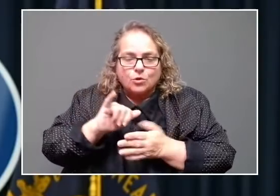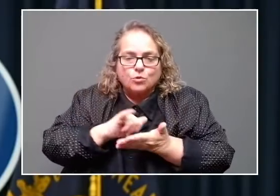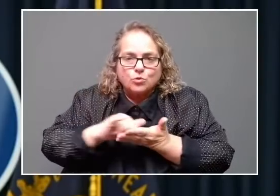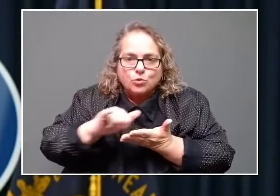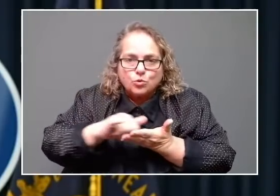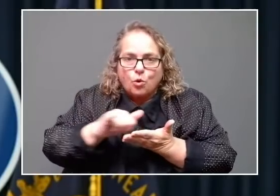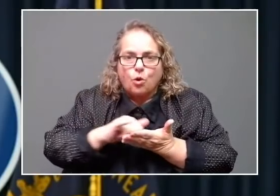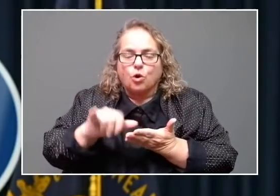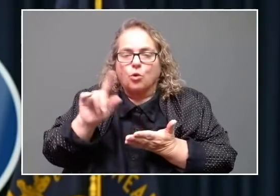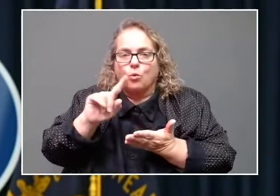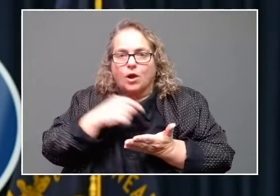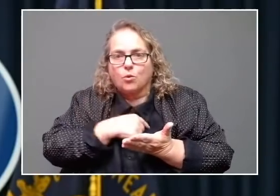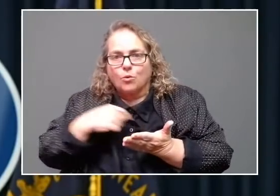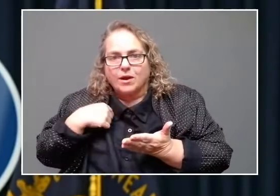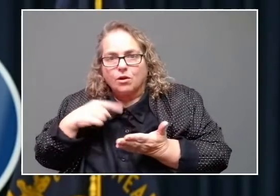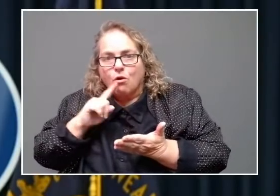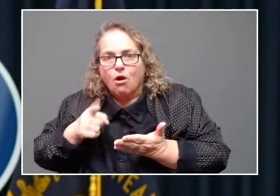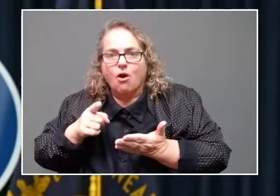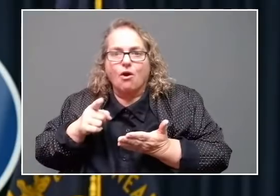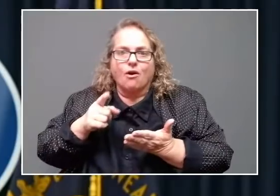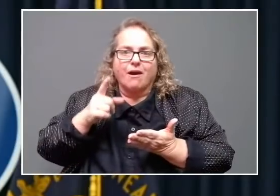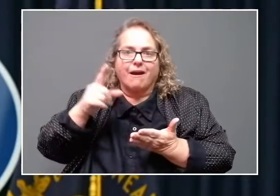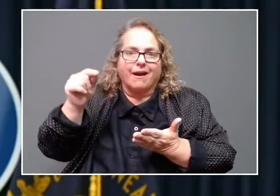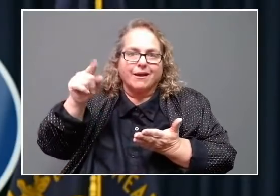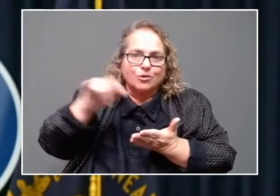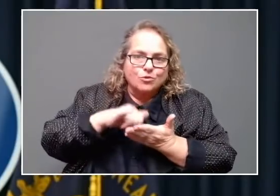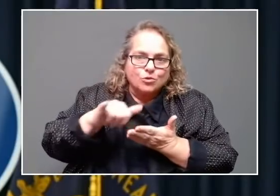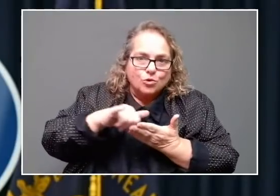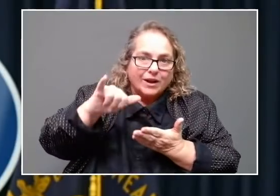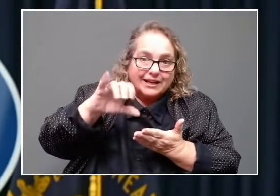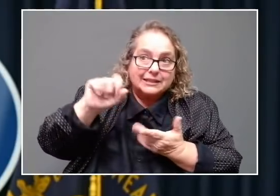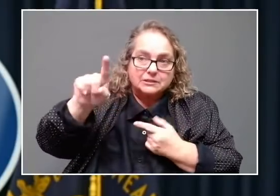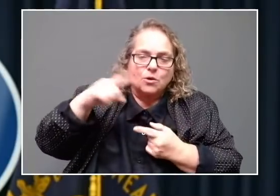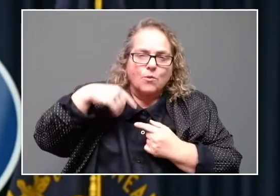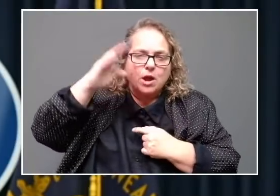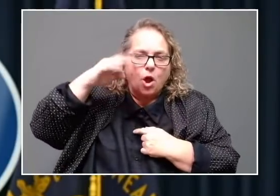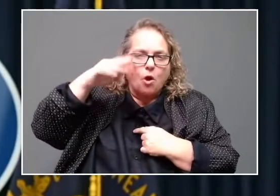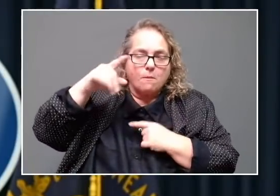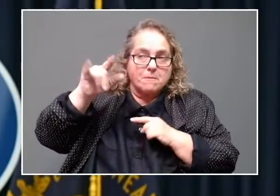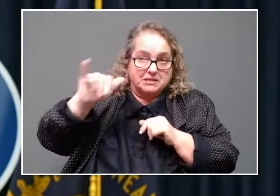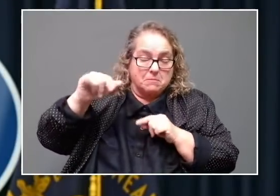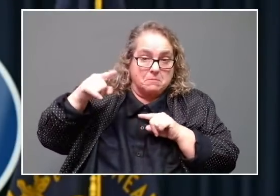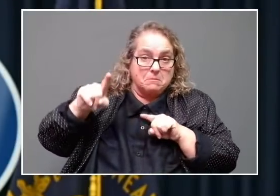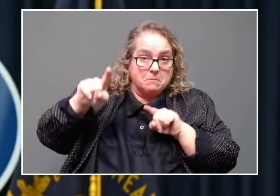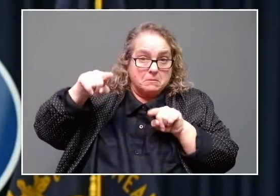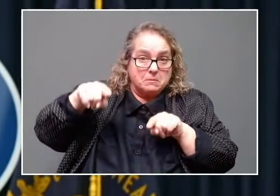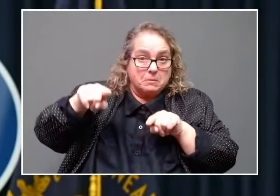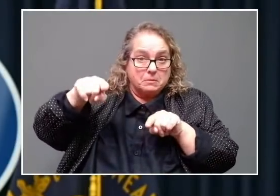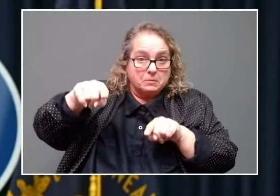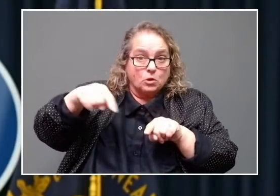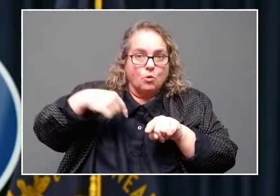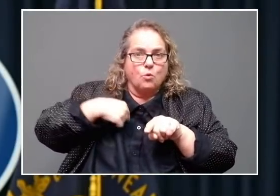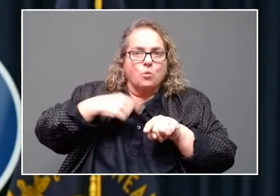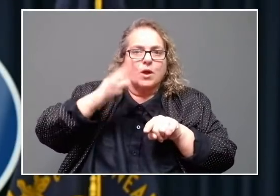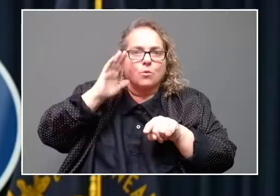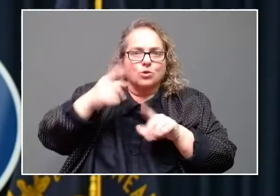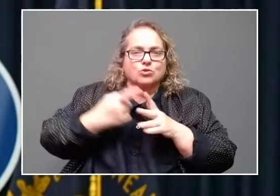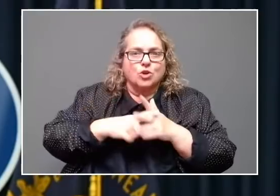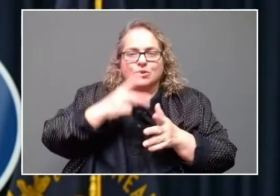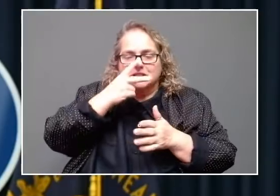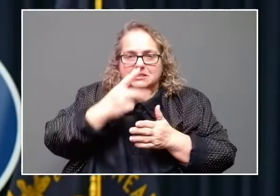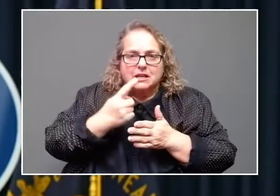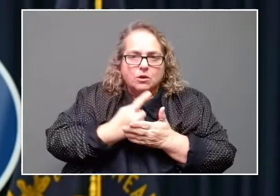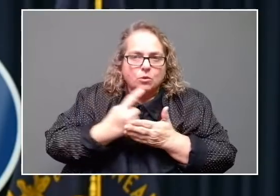it's certainly our hope that we will see declining cases in the next week in a half to 2 weeks. That's